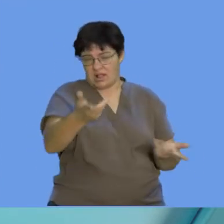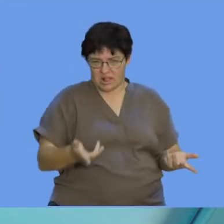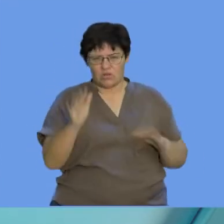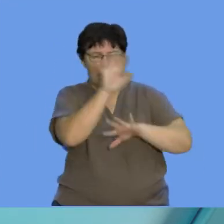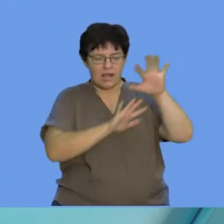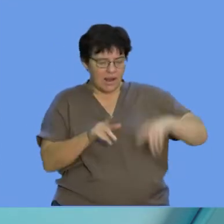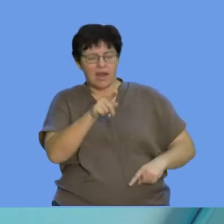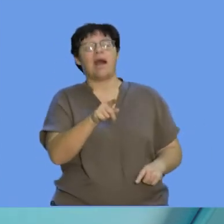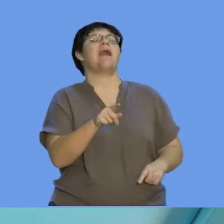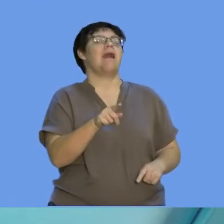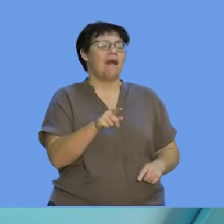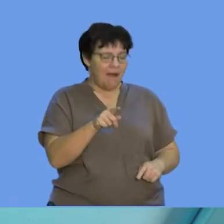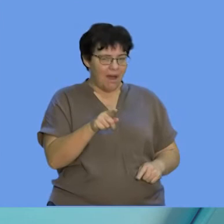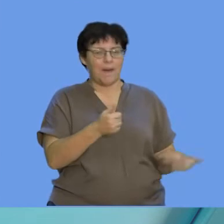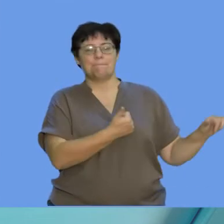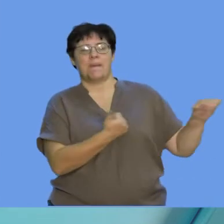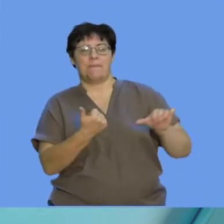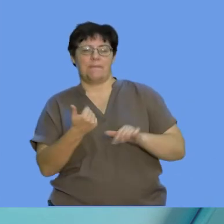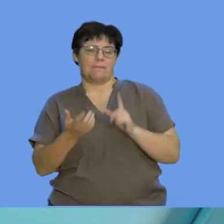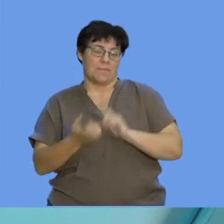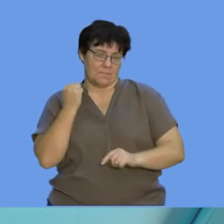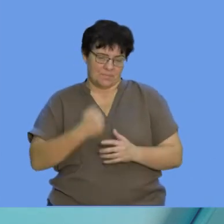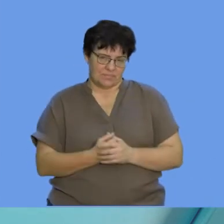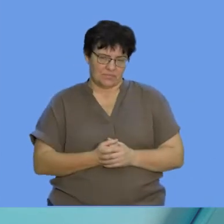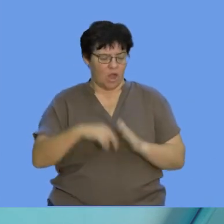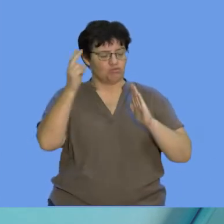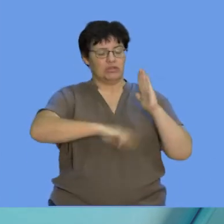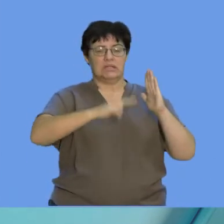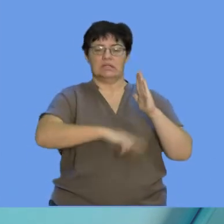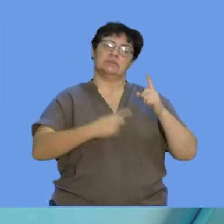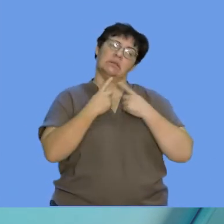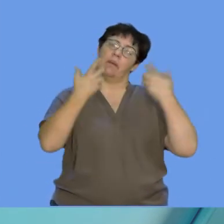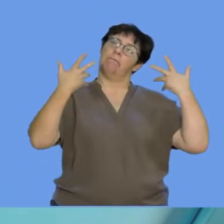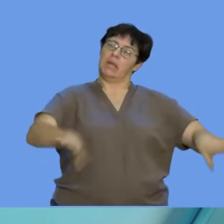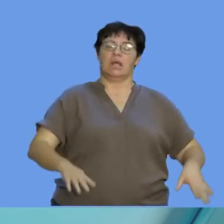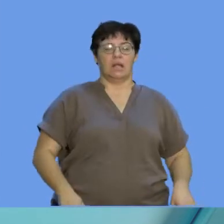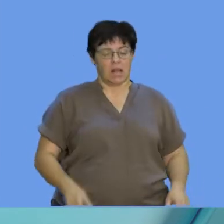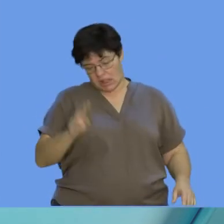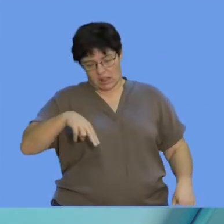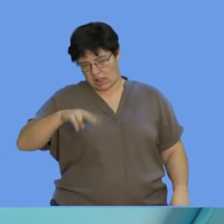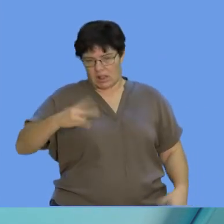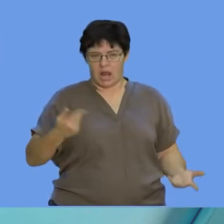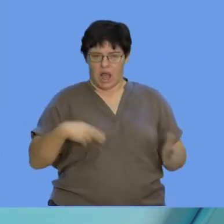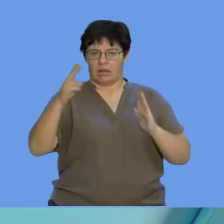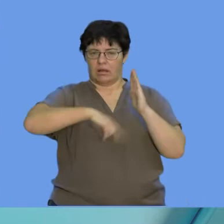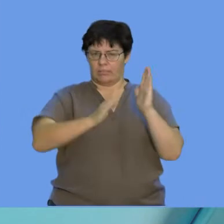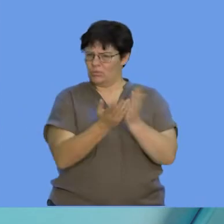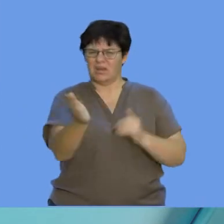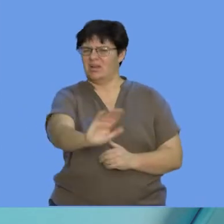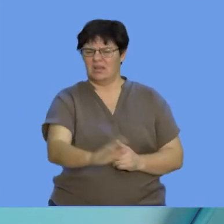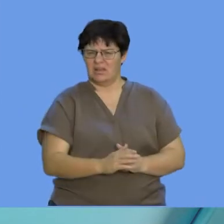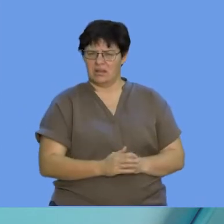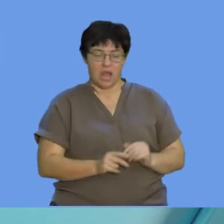colored pen so that you can always trace back. Don't just read the statement I give you like you are reading a novel,